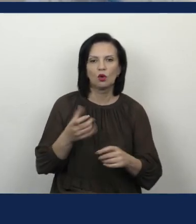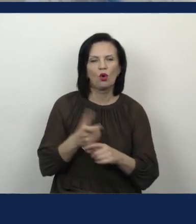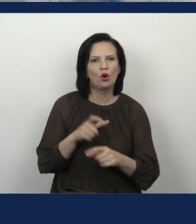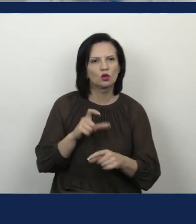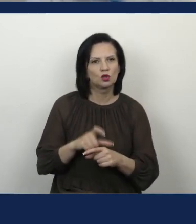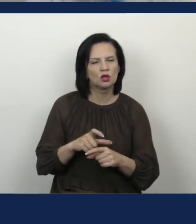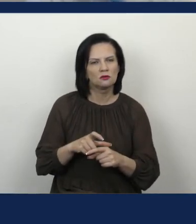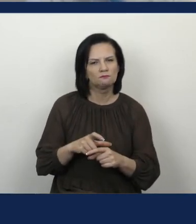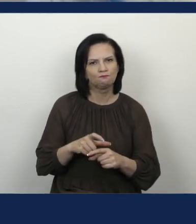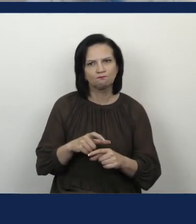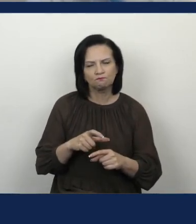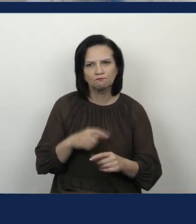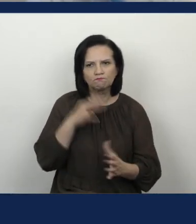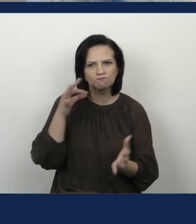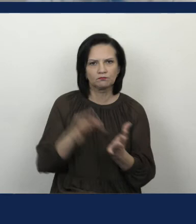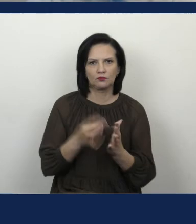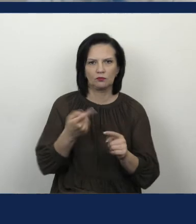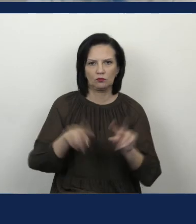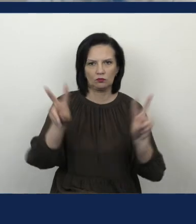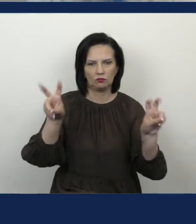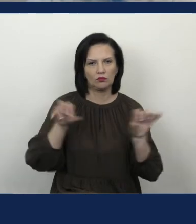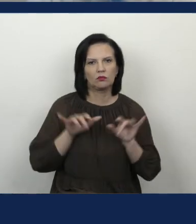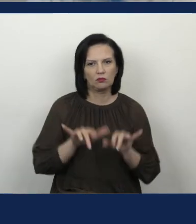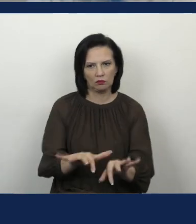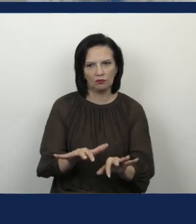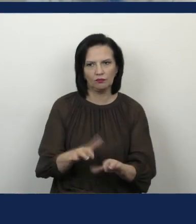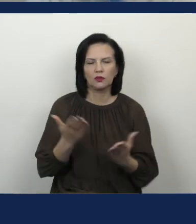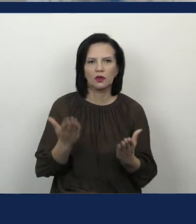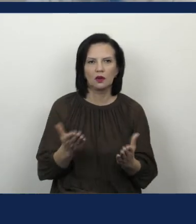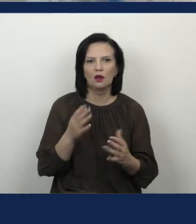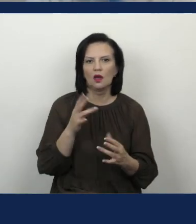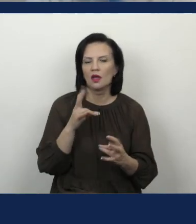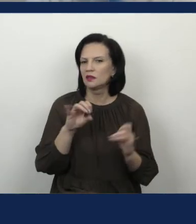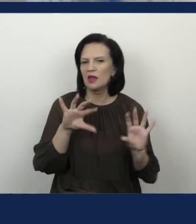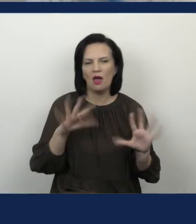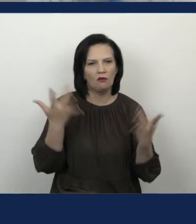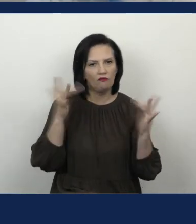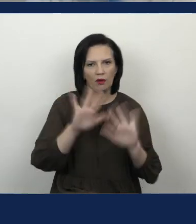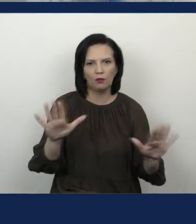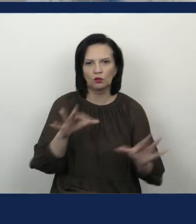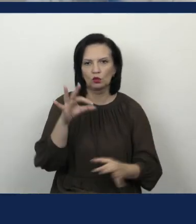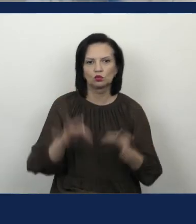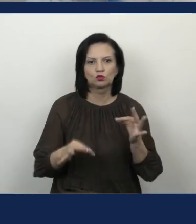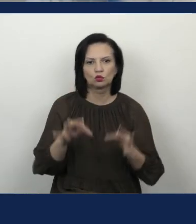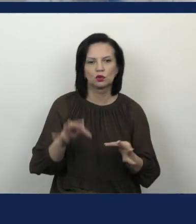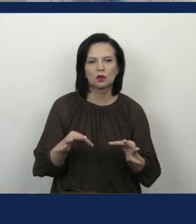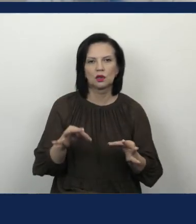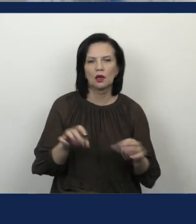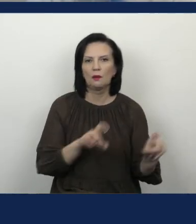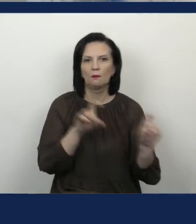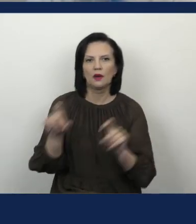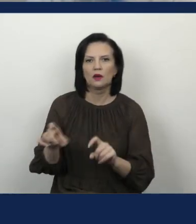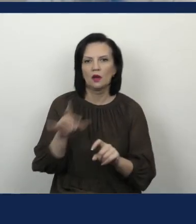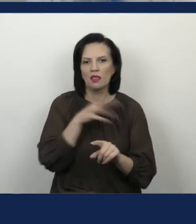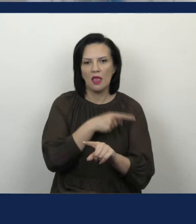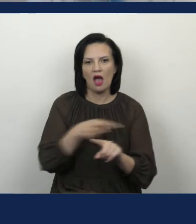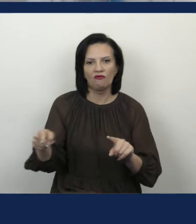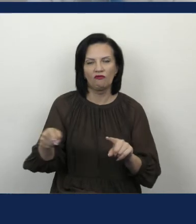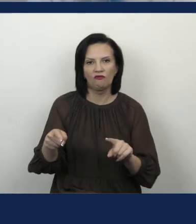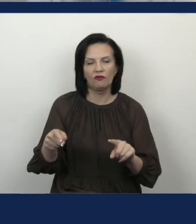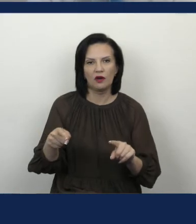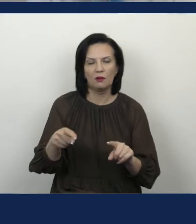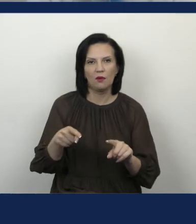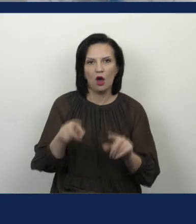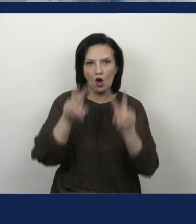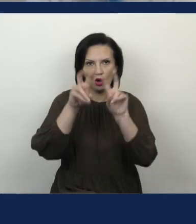courts are very sensitive toward this category of cases. It's probably not accidental that the courts